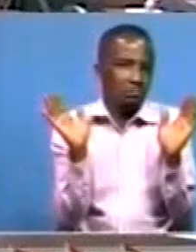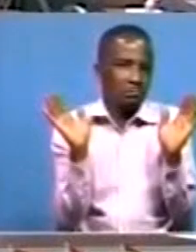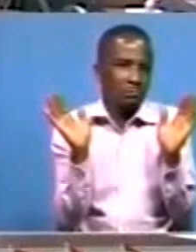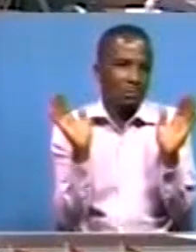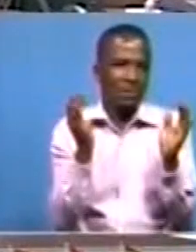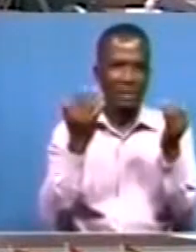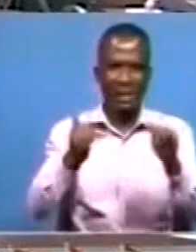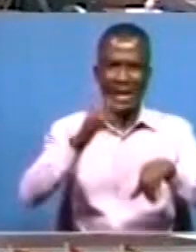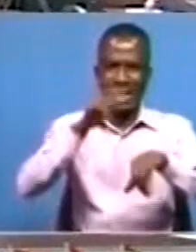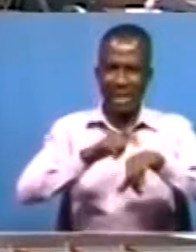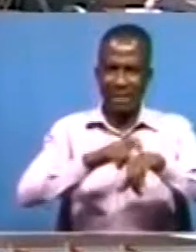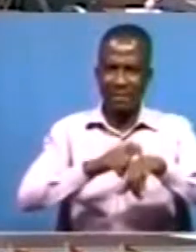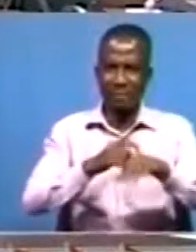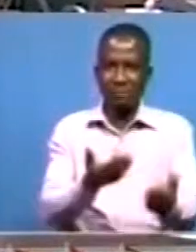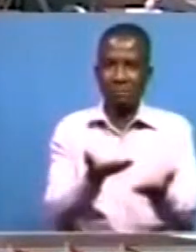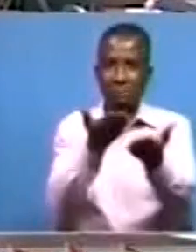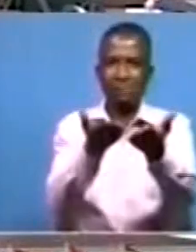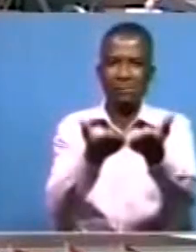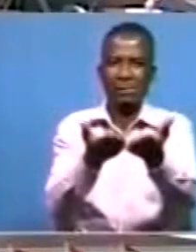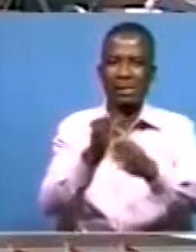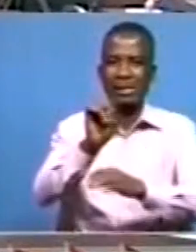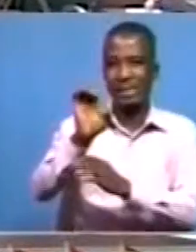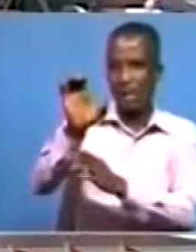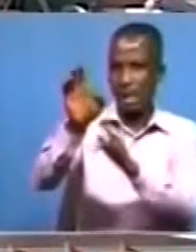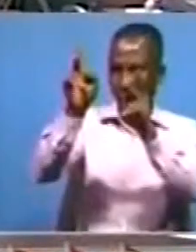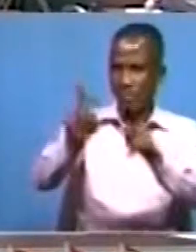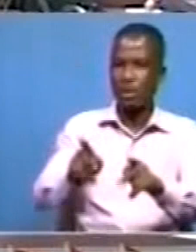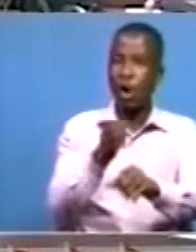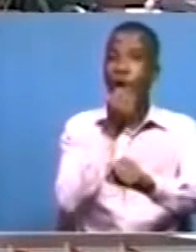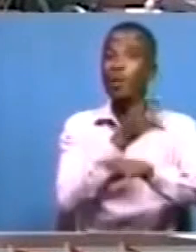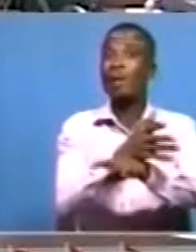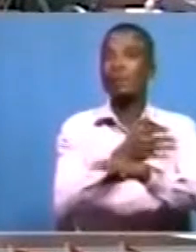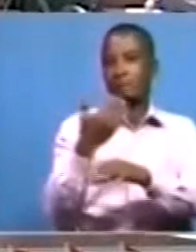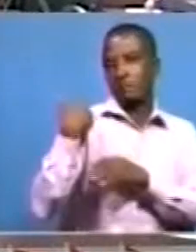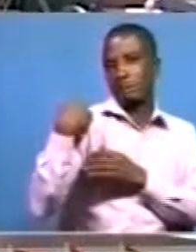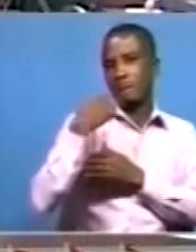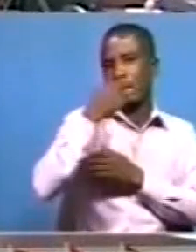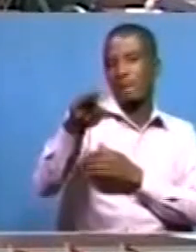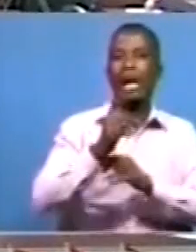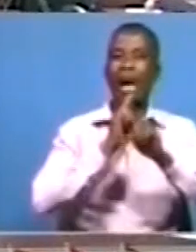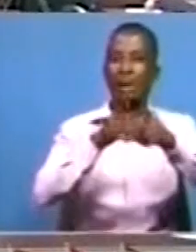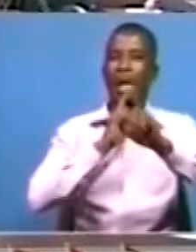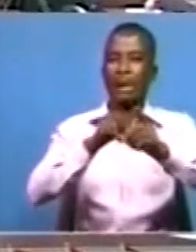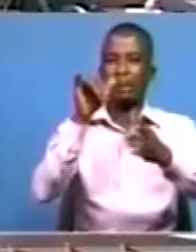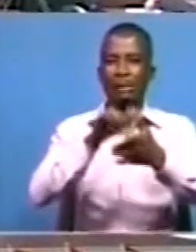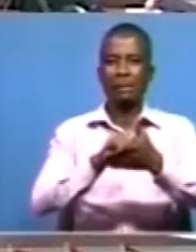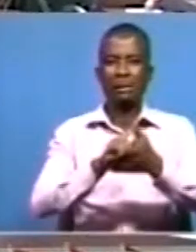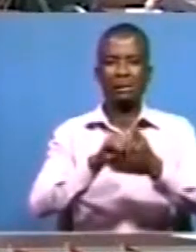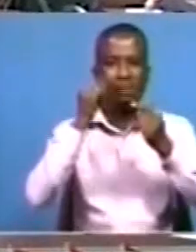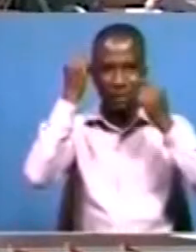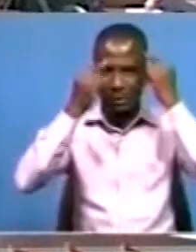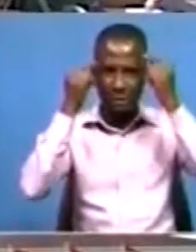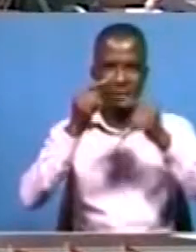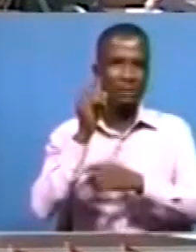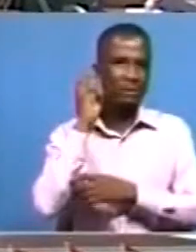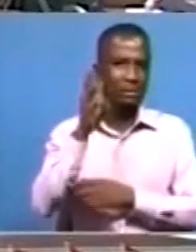At the time the depositions were made, the first respondent had already given notice in its answer that it considered the suit